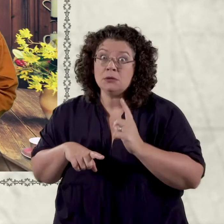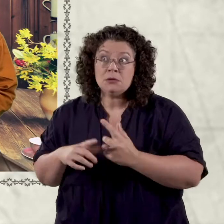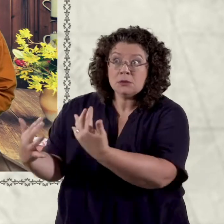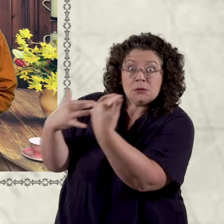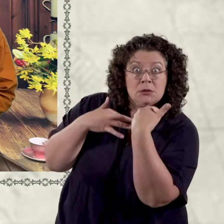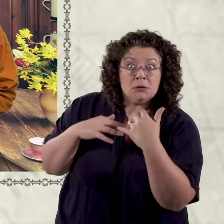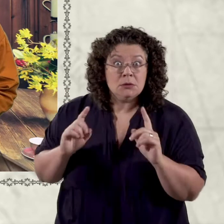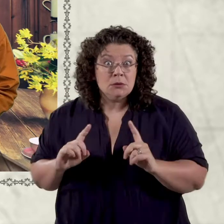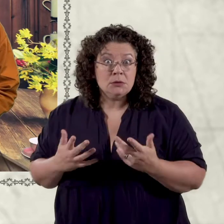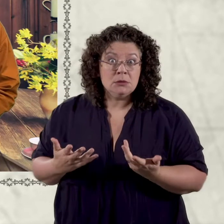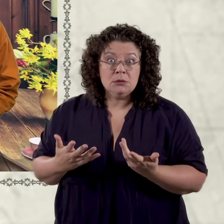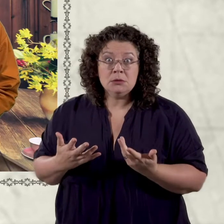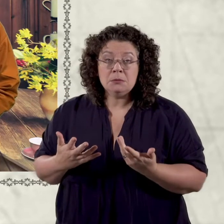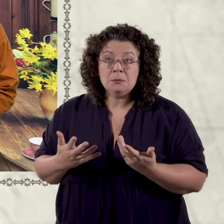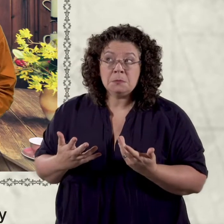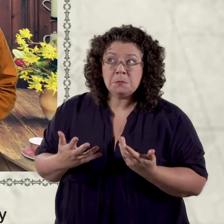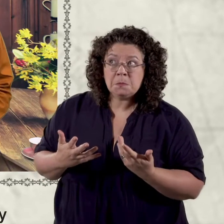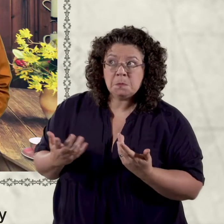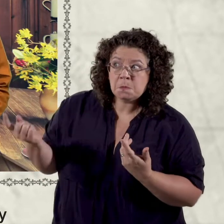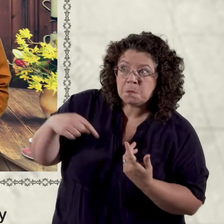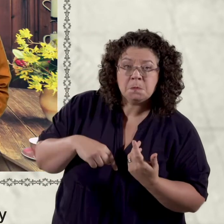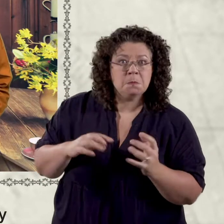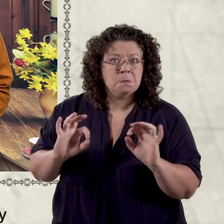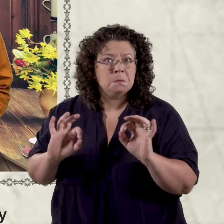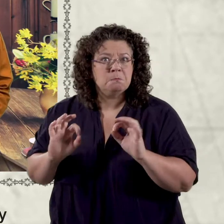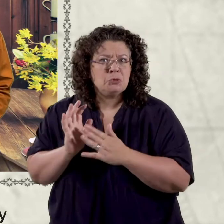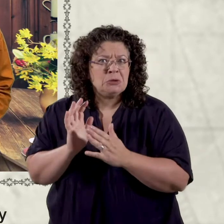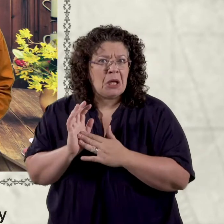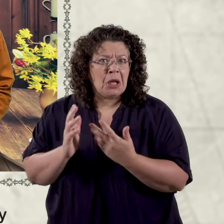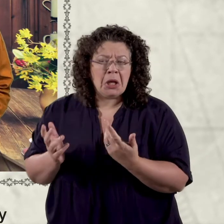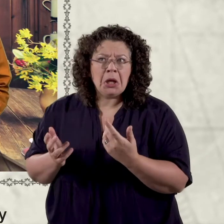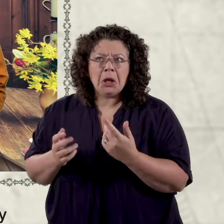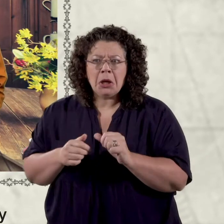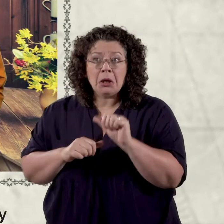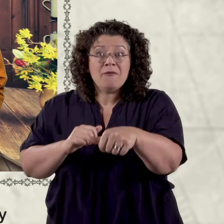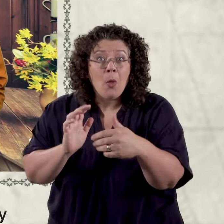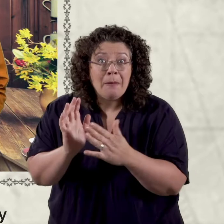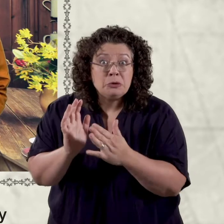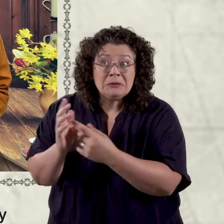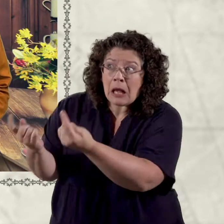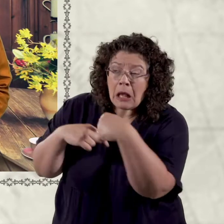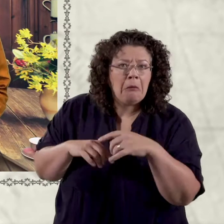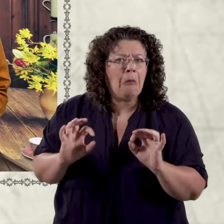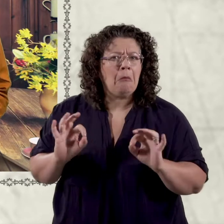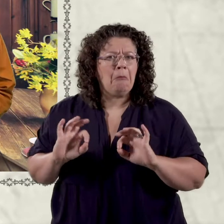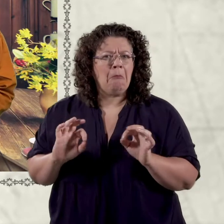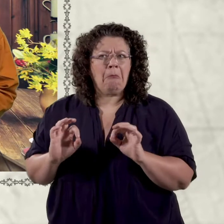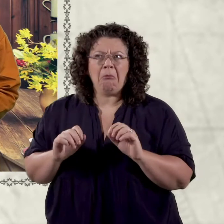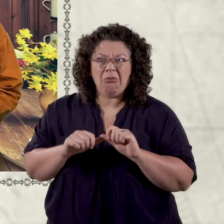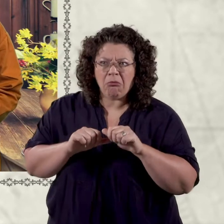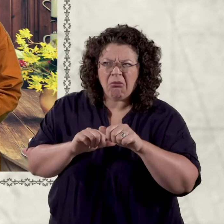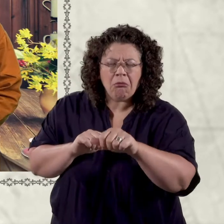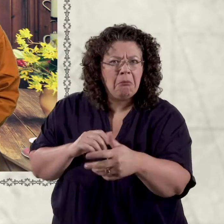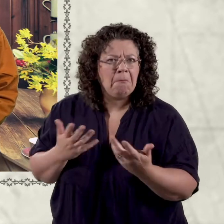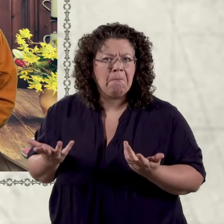would just land here. Well, they didn't come on that Monday or the following Monday or the one after that, to be